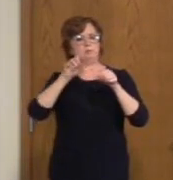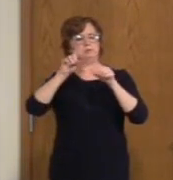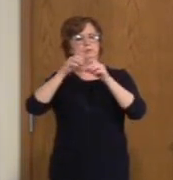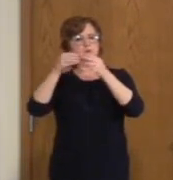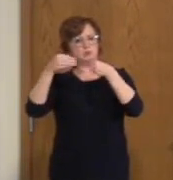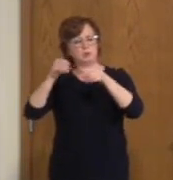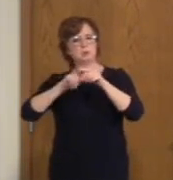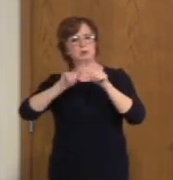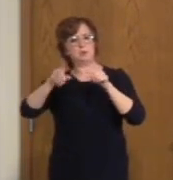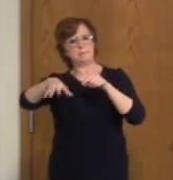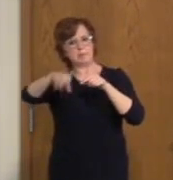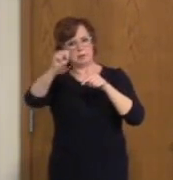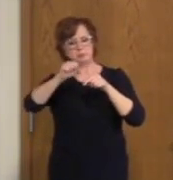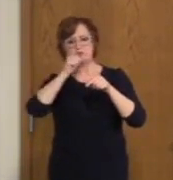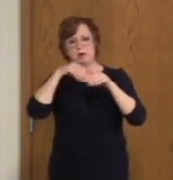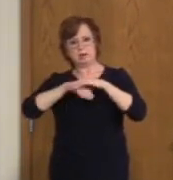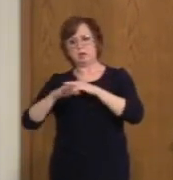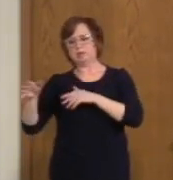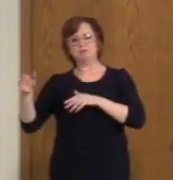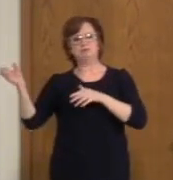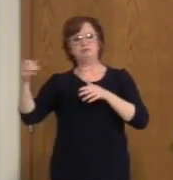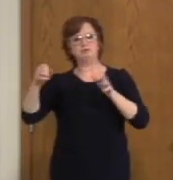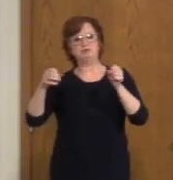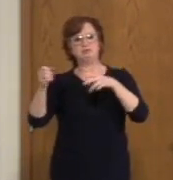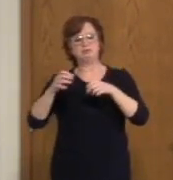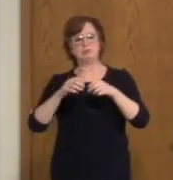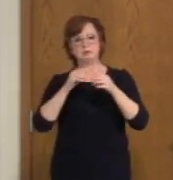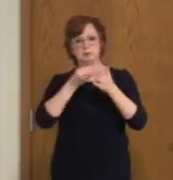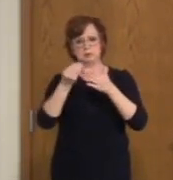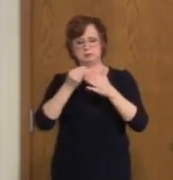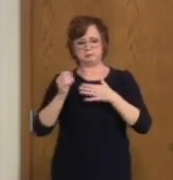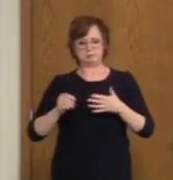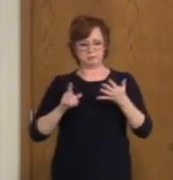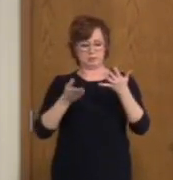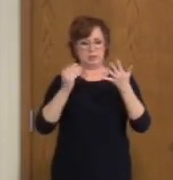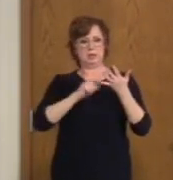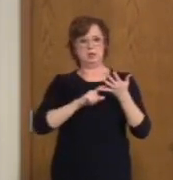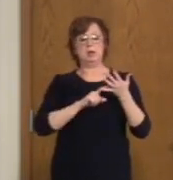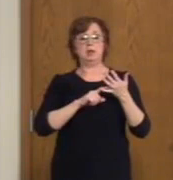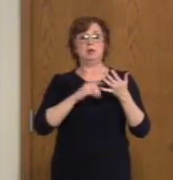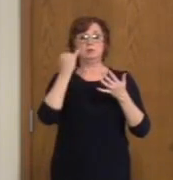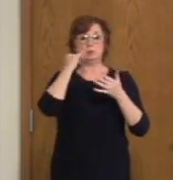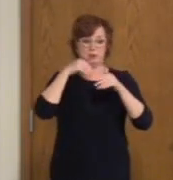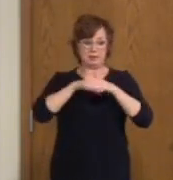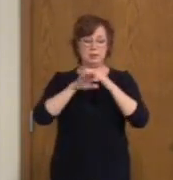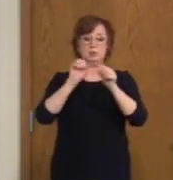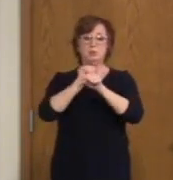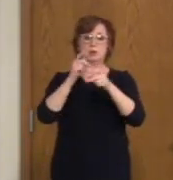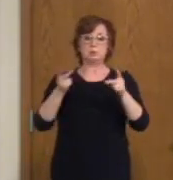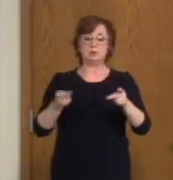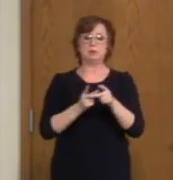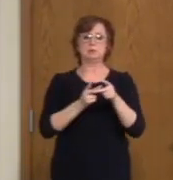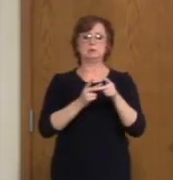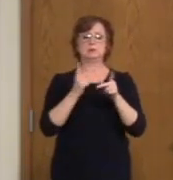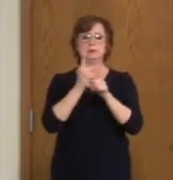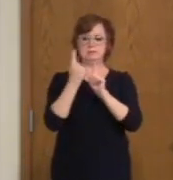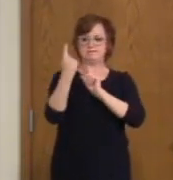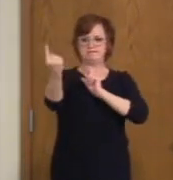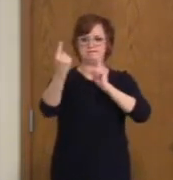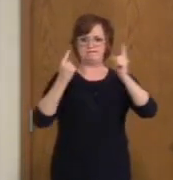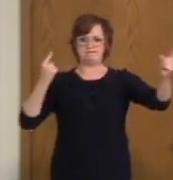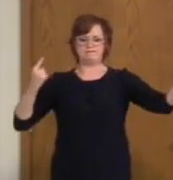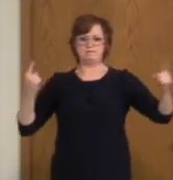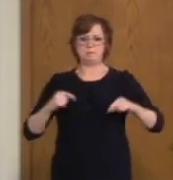overall number of contacts and be very careful at work in maintaining your physical distance. And then if you are in Moose Jaw, you can see